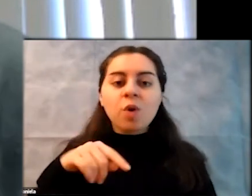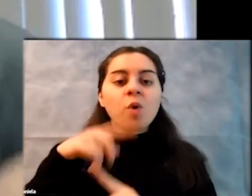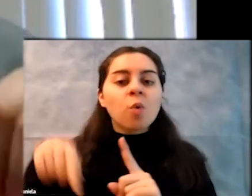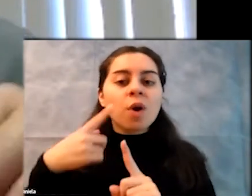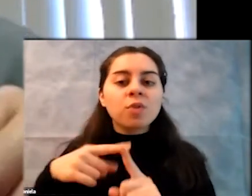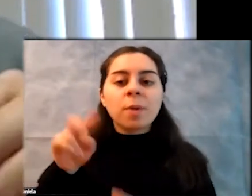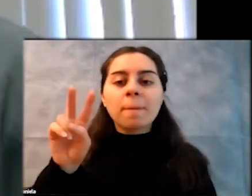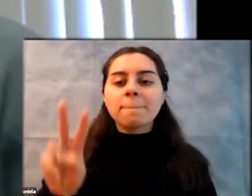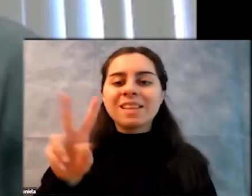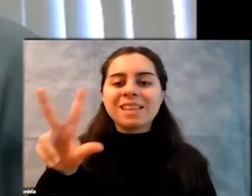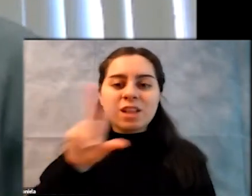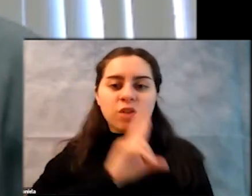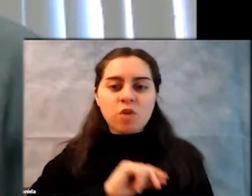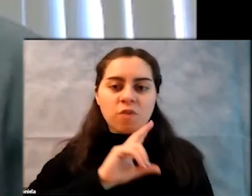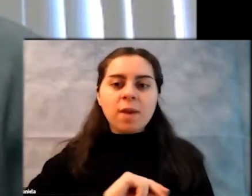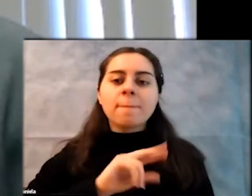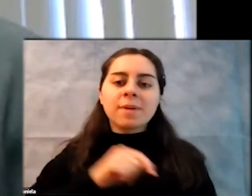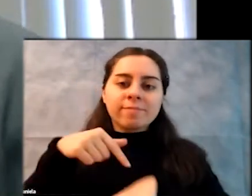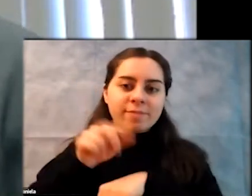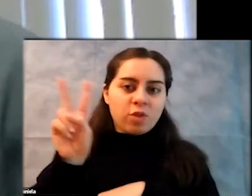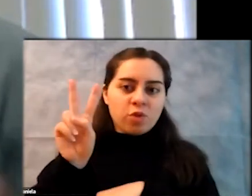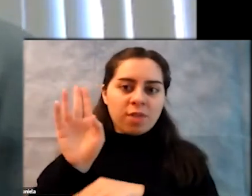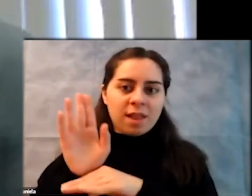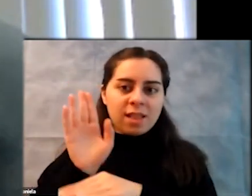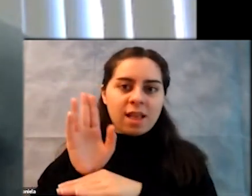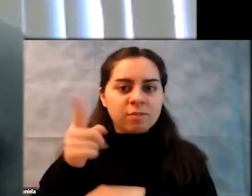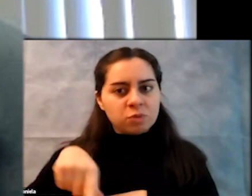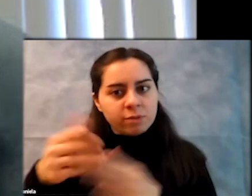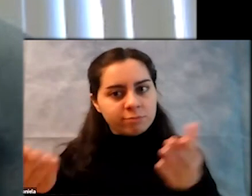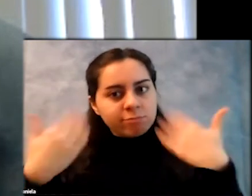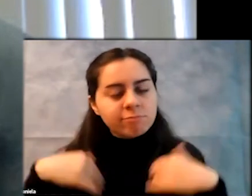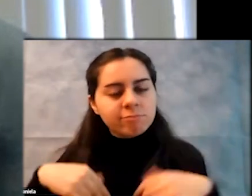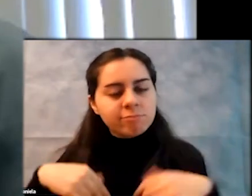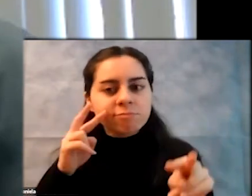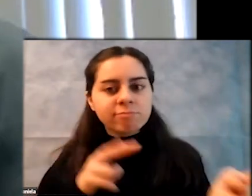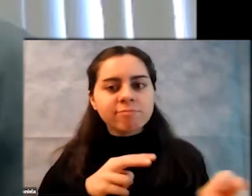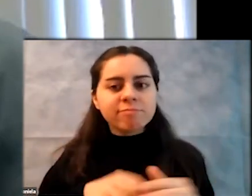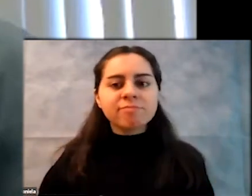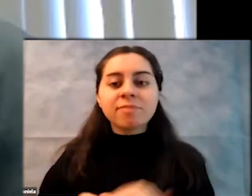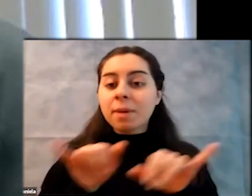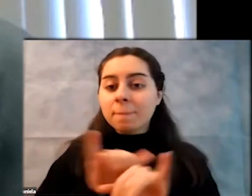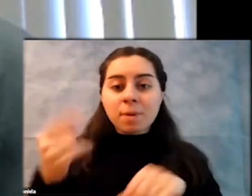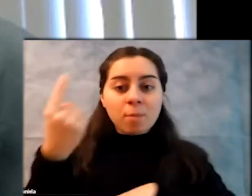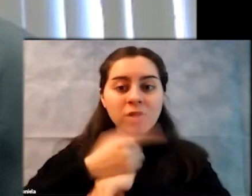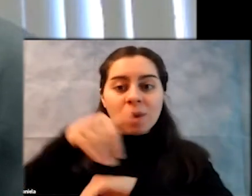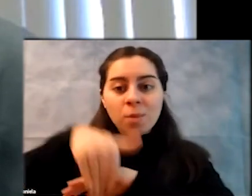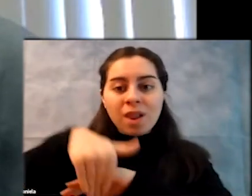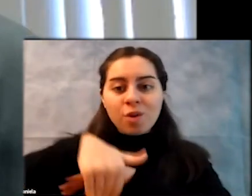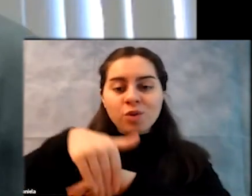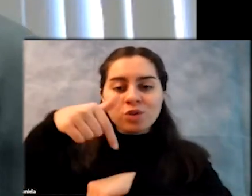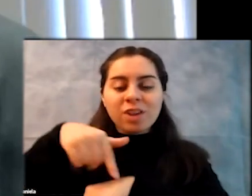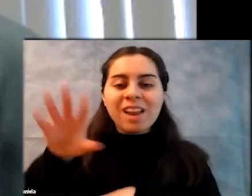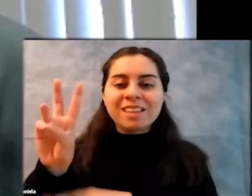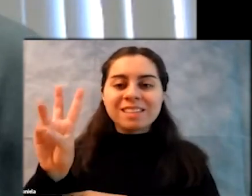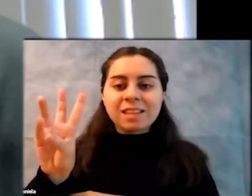EST. And come check us out. And then on that same day in the evening at 6 p.m., you can